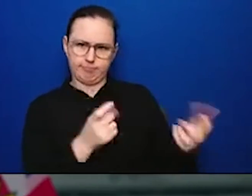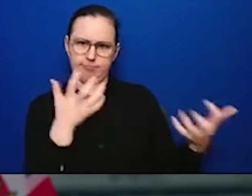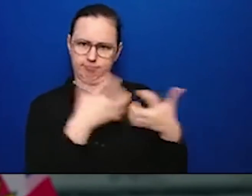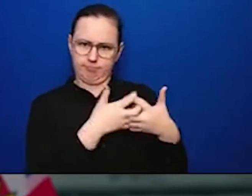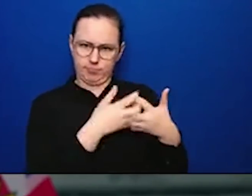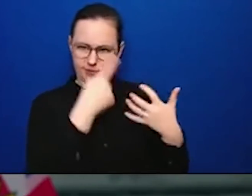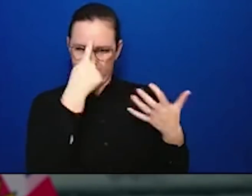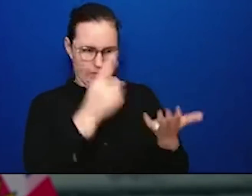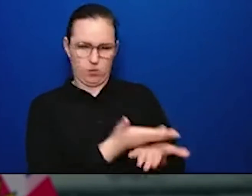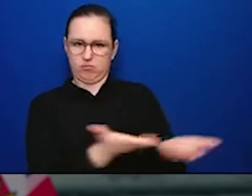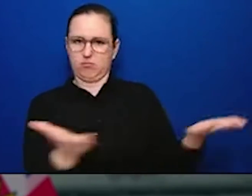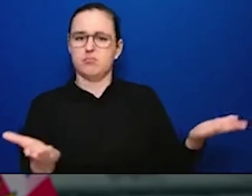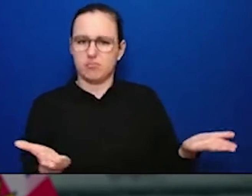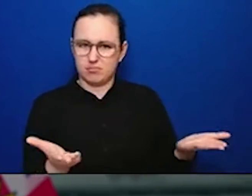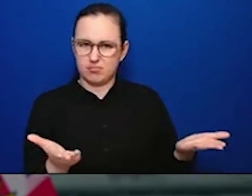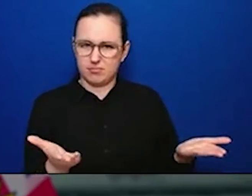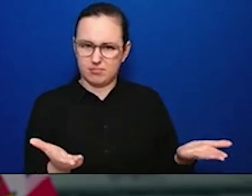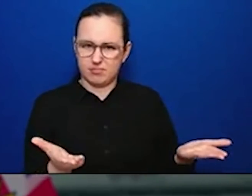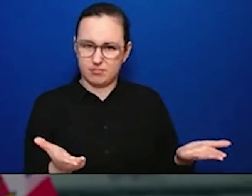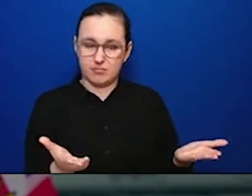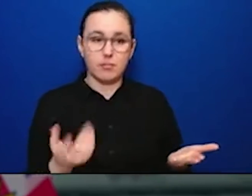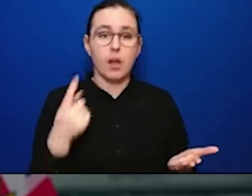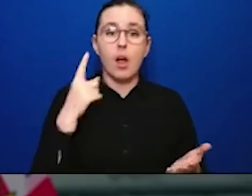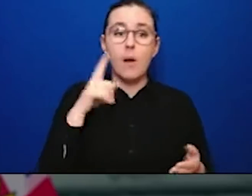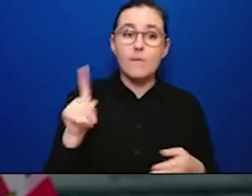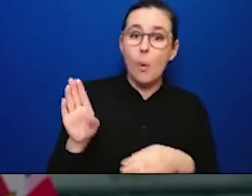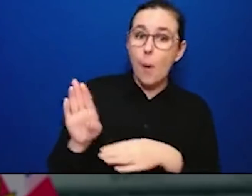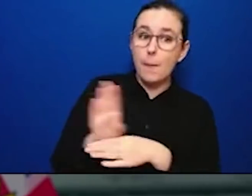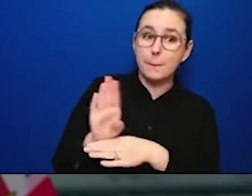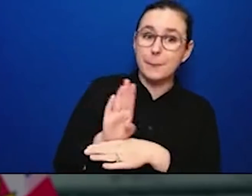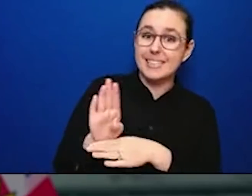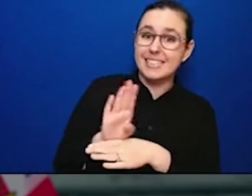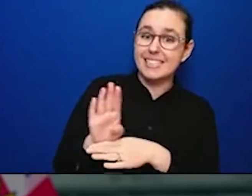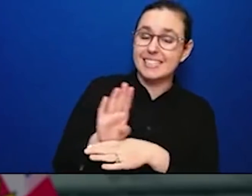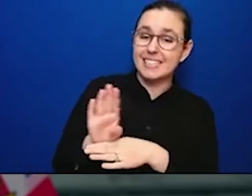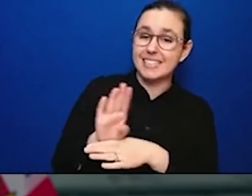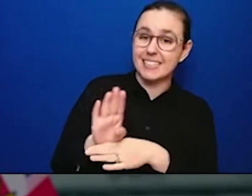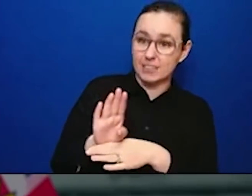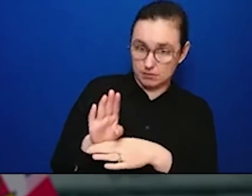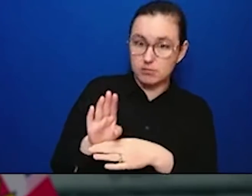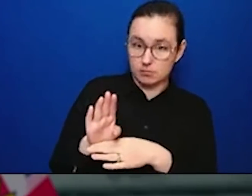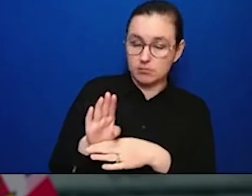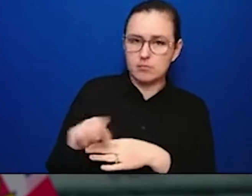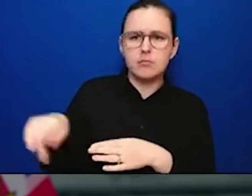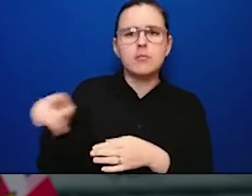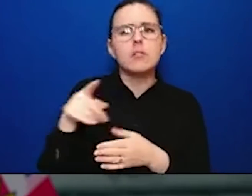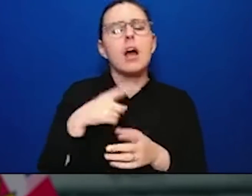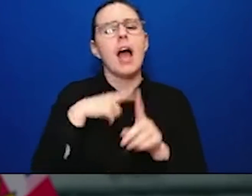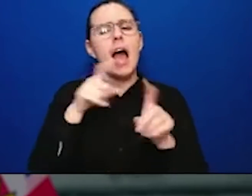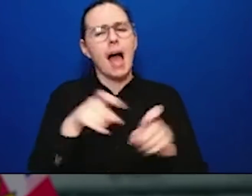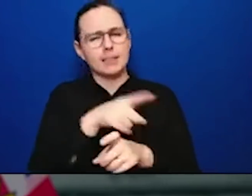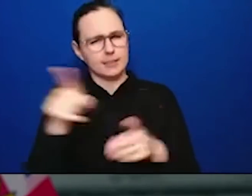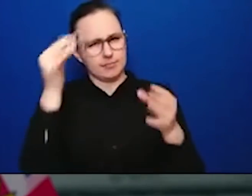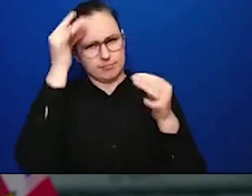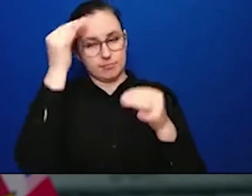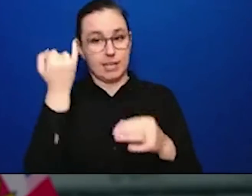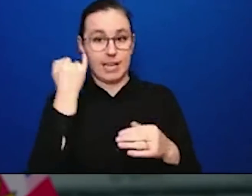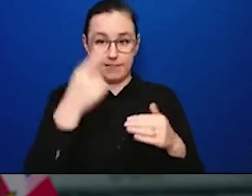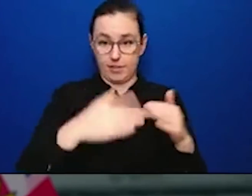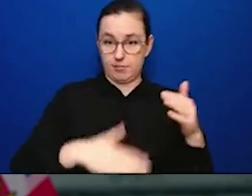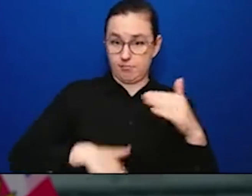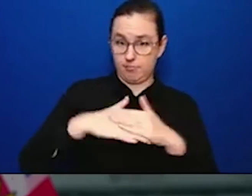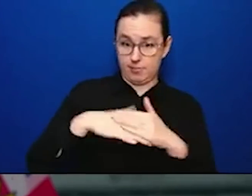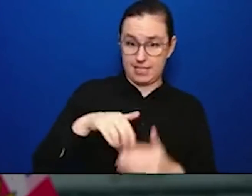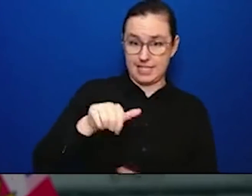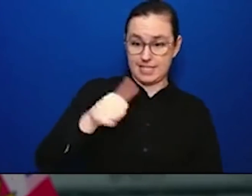to 10% of staff are off ill. What do you do then? Up to 30%, how do we manage, and what triggers would